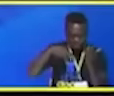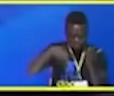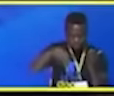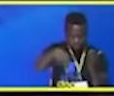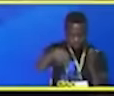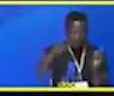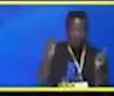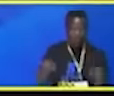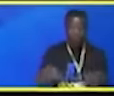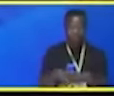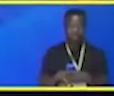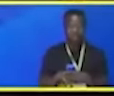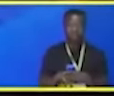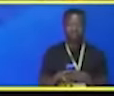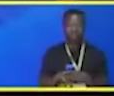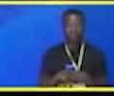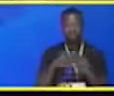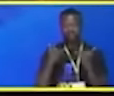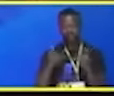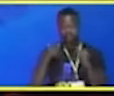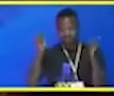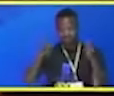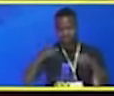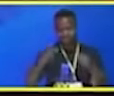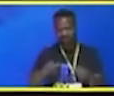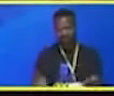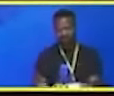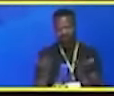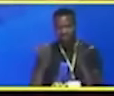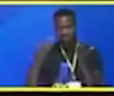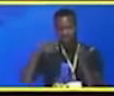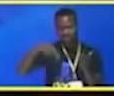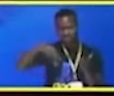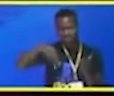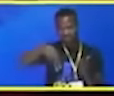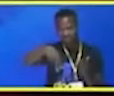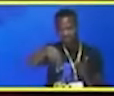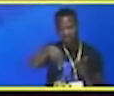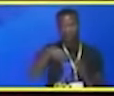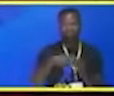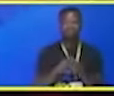walk. The ability to rise up and